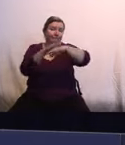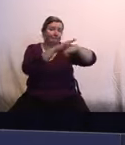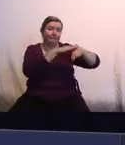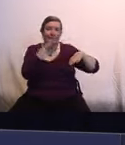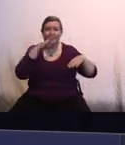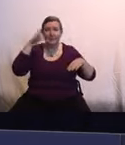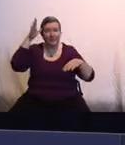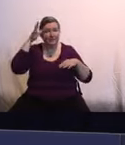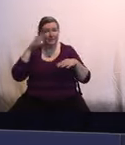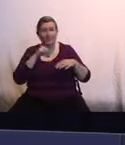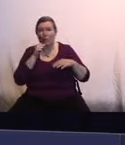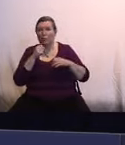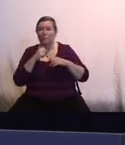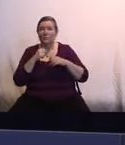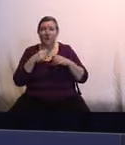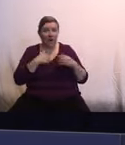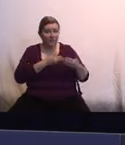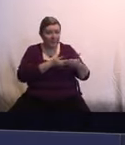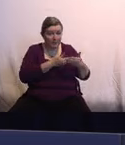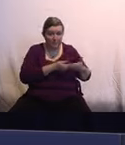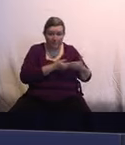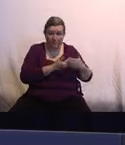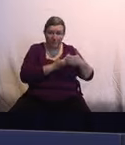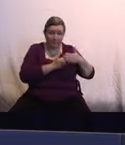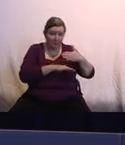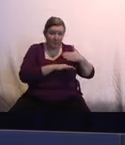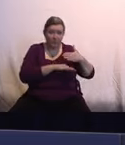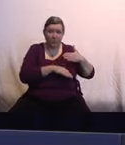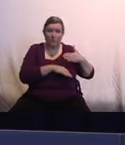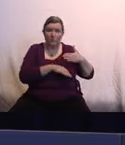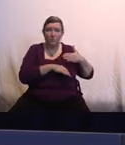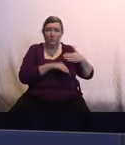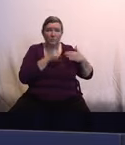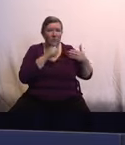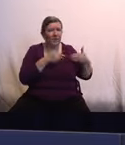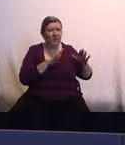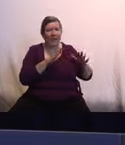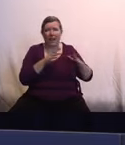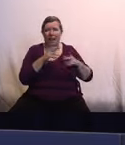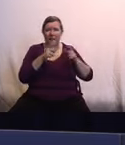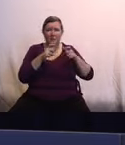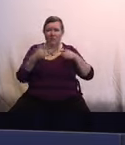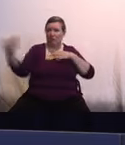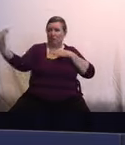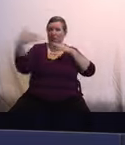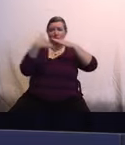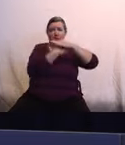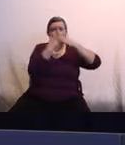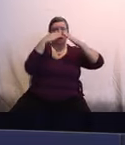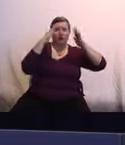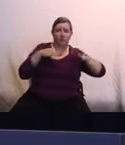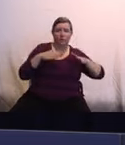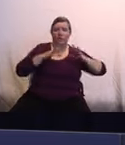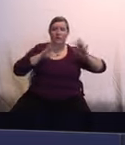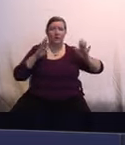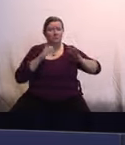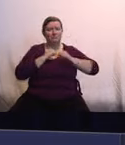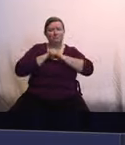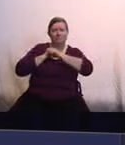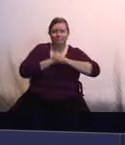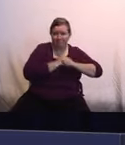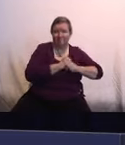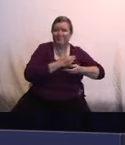virus. This includes making sure those around your infants are up to date on